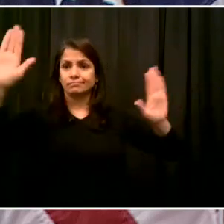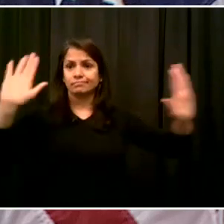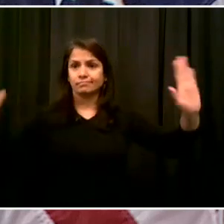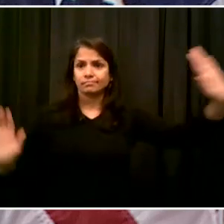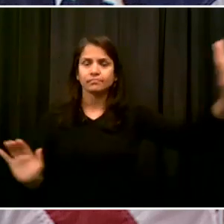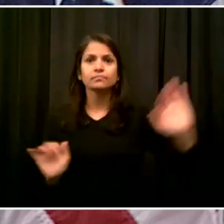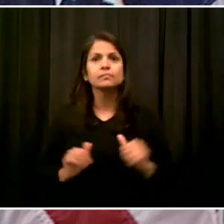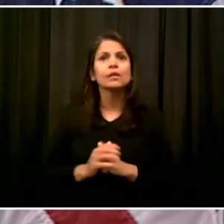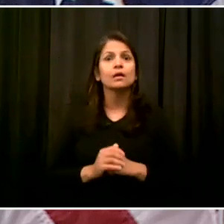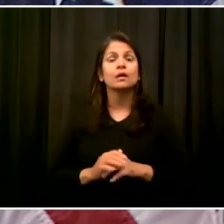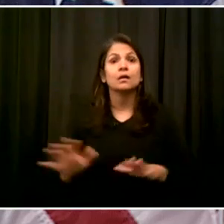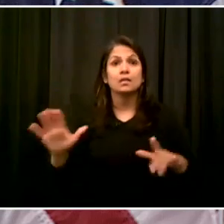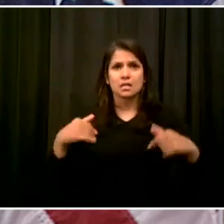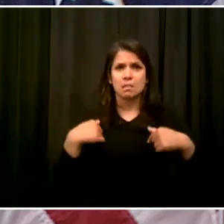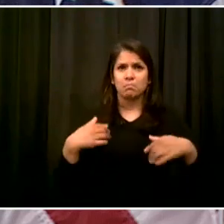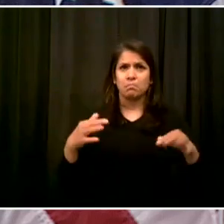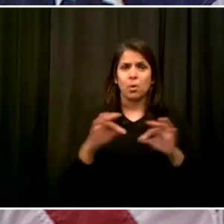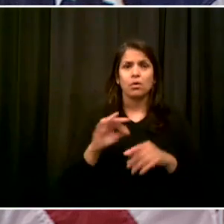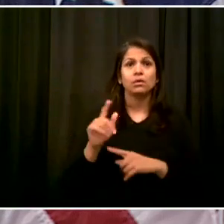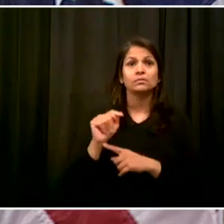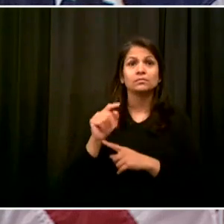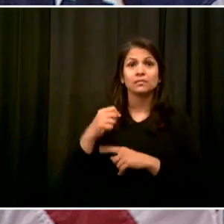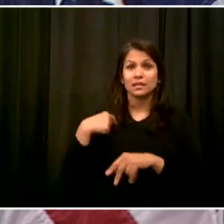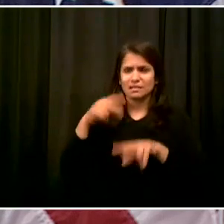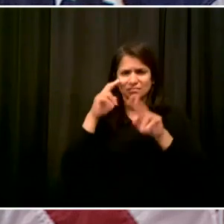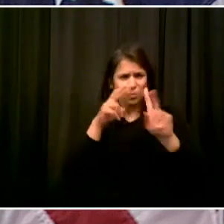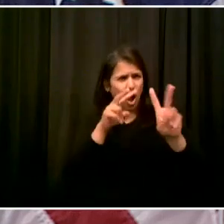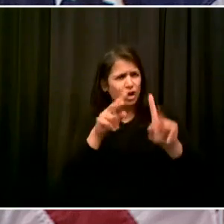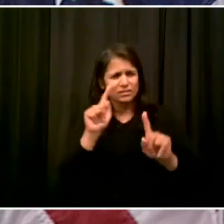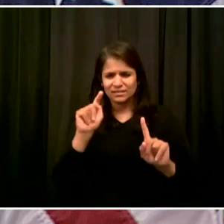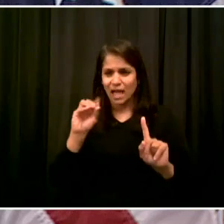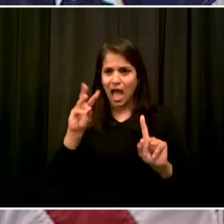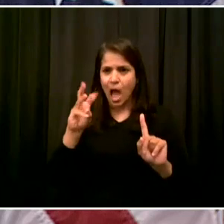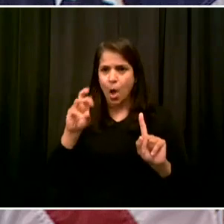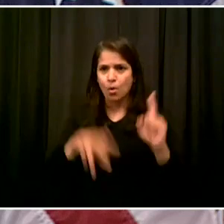needed? And I actually think it is about deepening neighborhood policing,